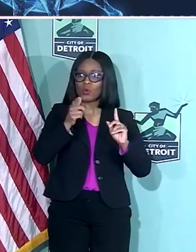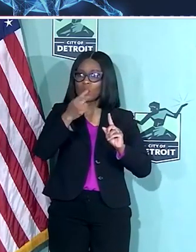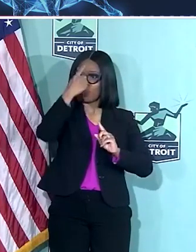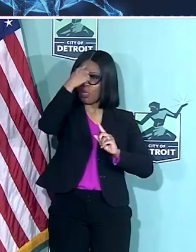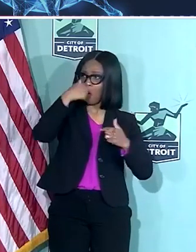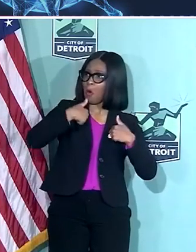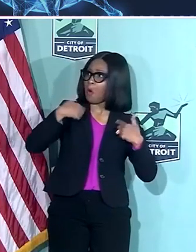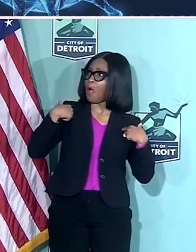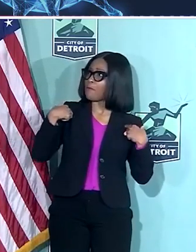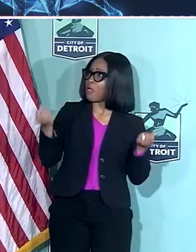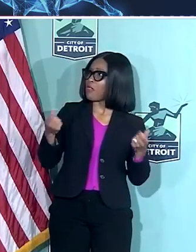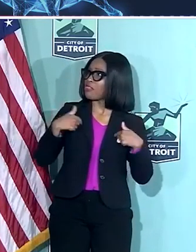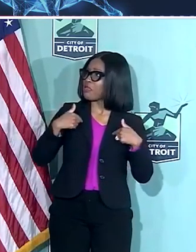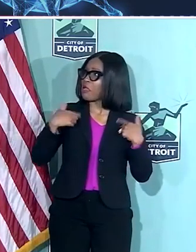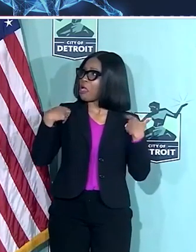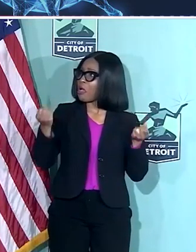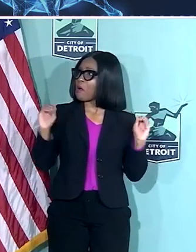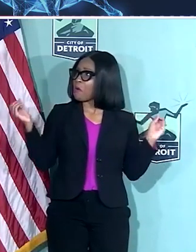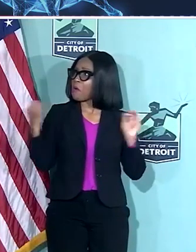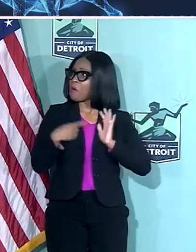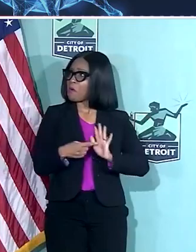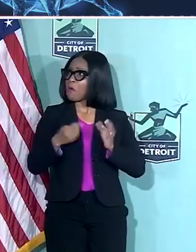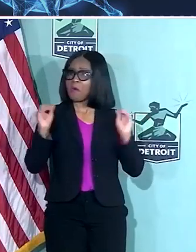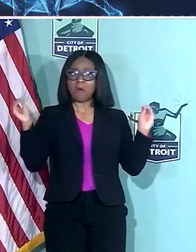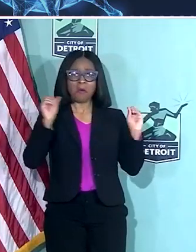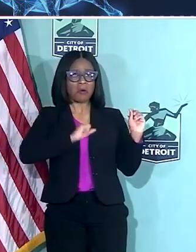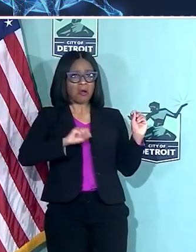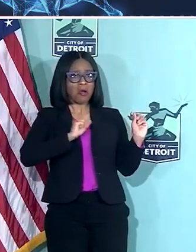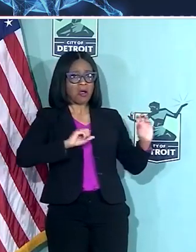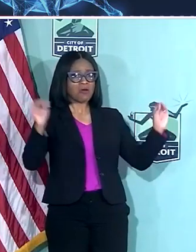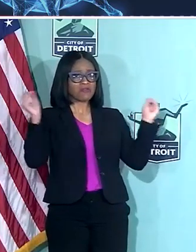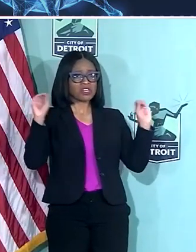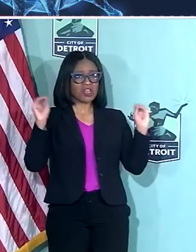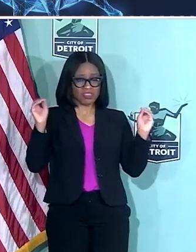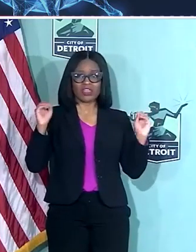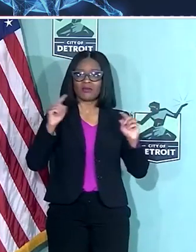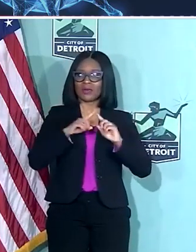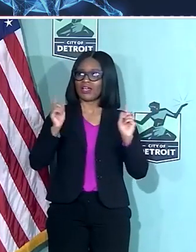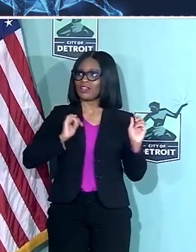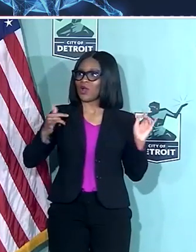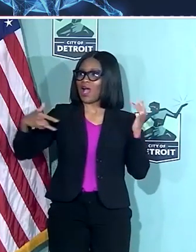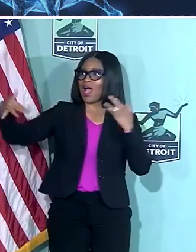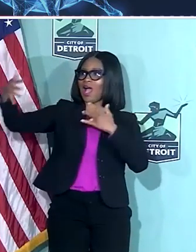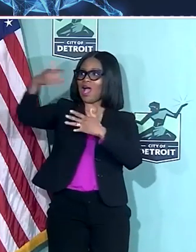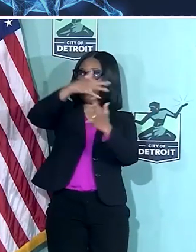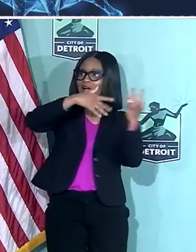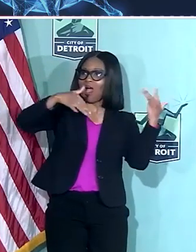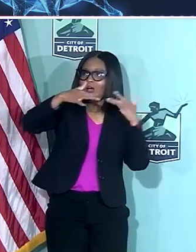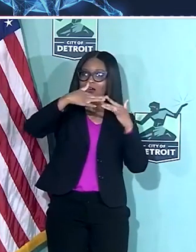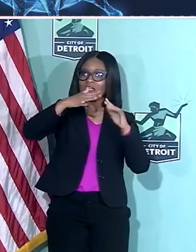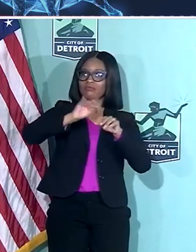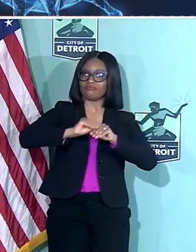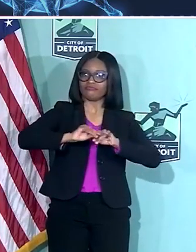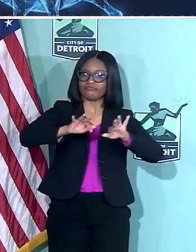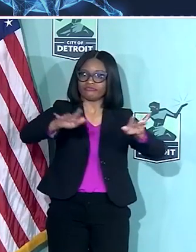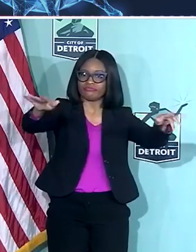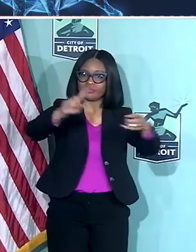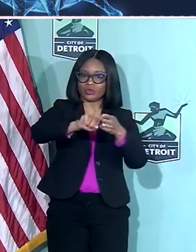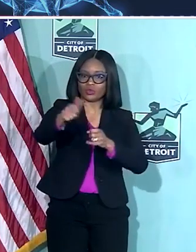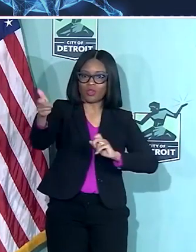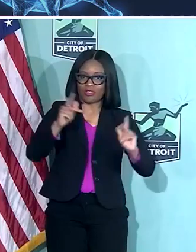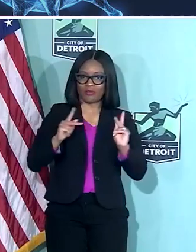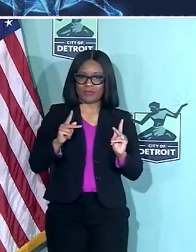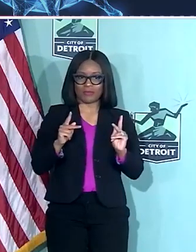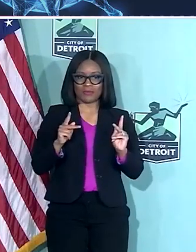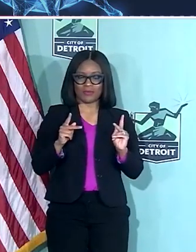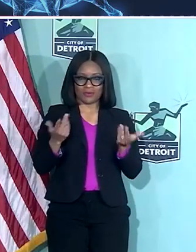But as I go around the city and I see everybody wearing masks, I see an awareness that you can feel perfectly healthy and still be spreading the germs. And if